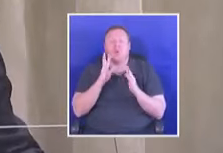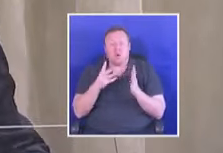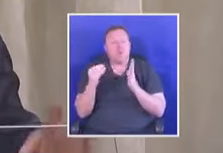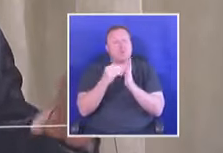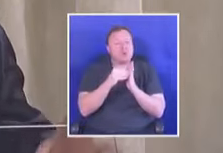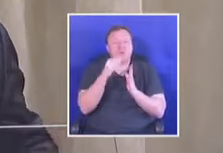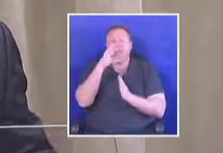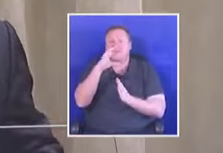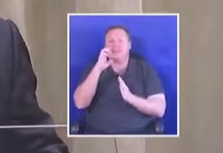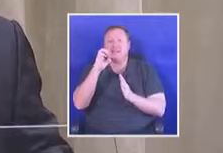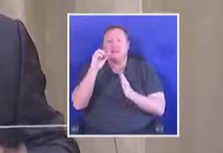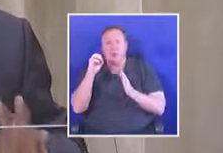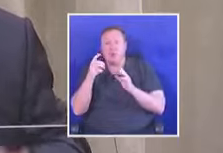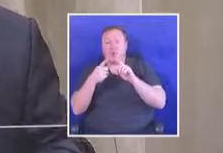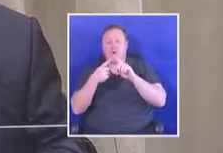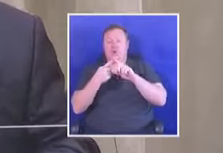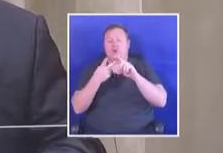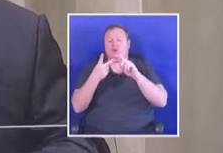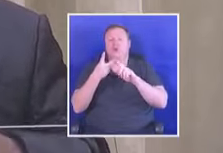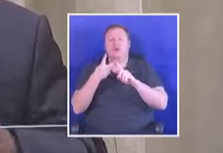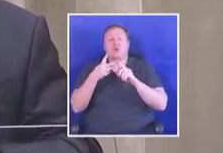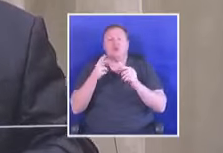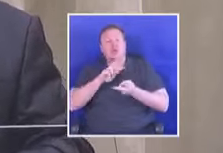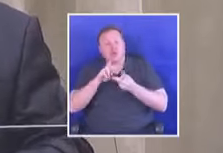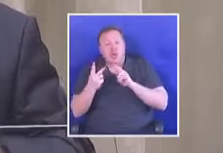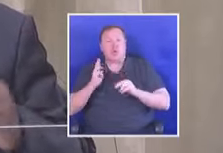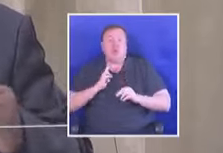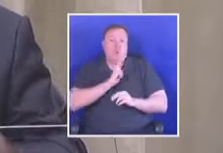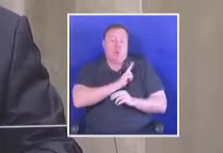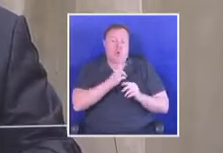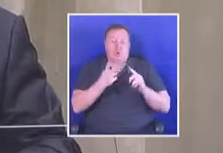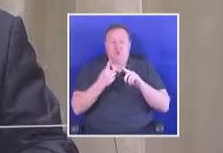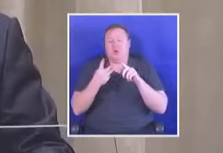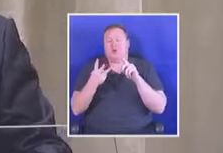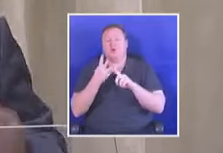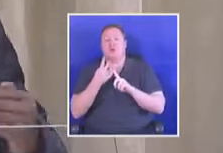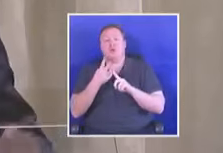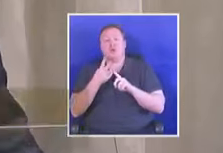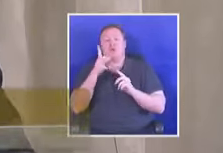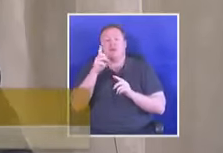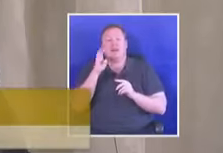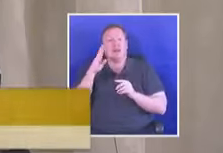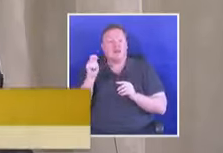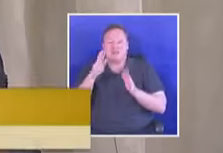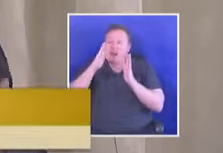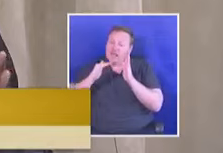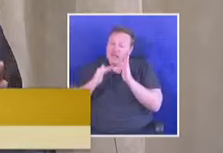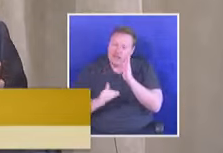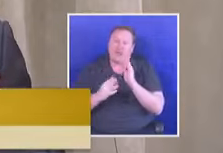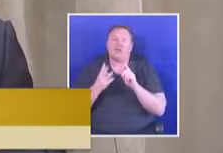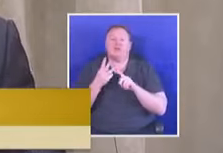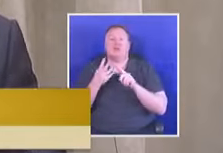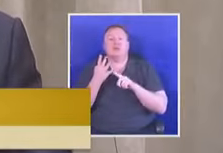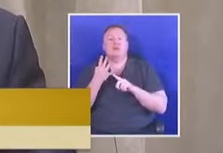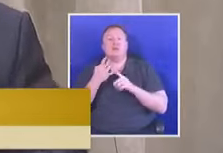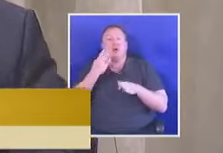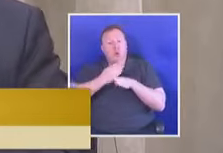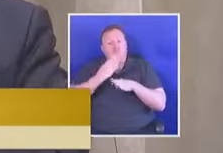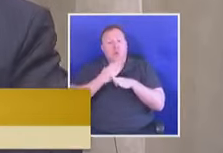going to add and augment to the board. We are going to deal with the debt. We're dealing now with the